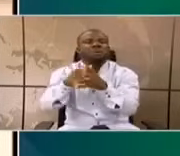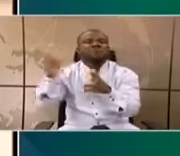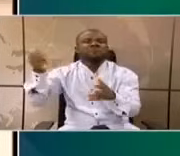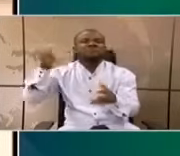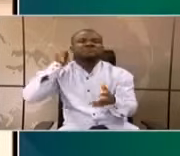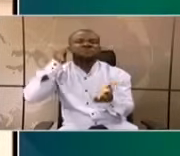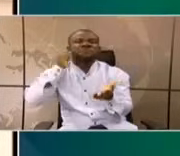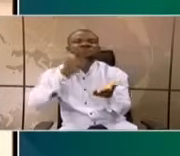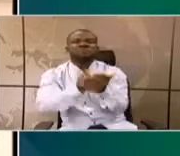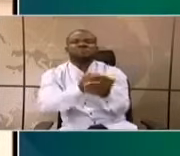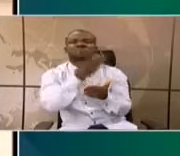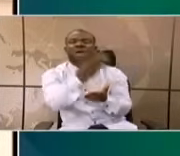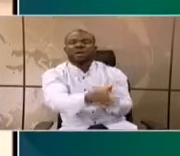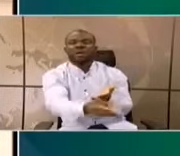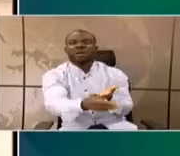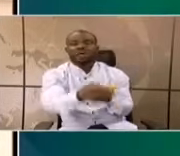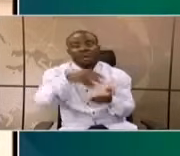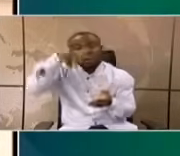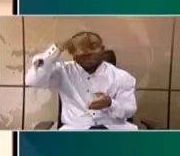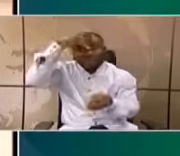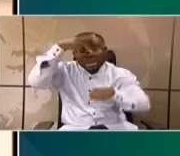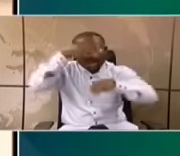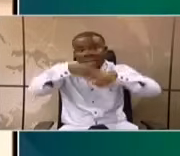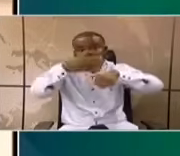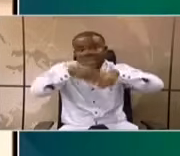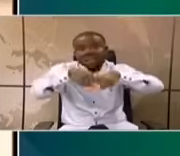talk. Oh, Mundeman can equal yen